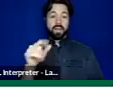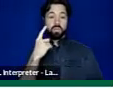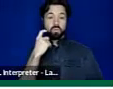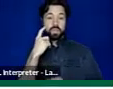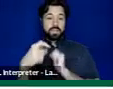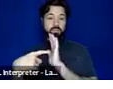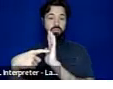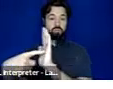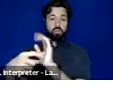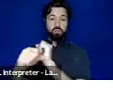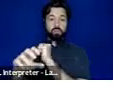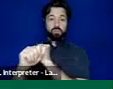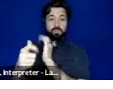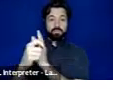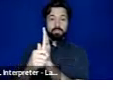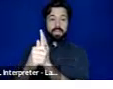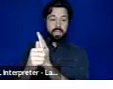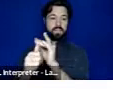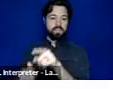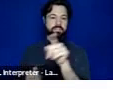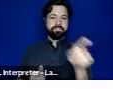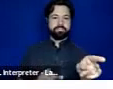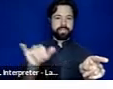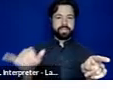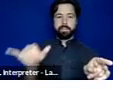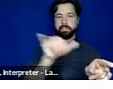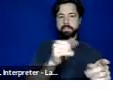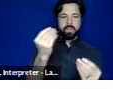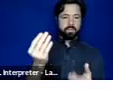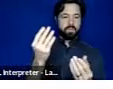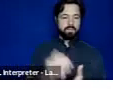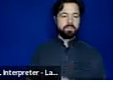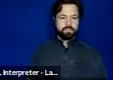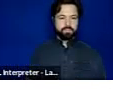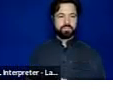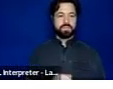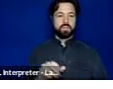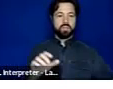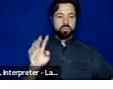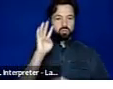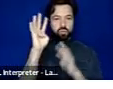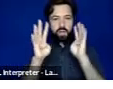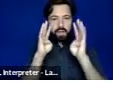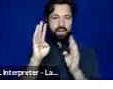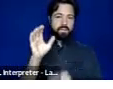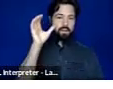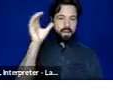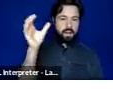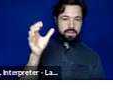reimagining of this page. Your Creative Commons licenses are explained right